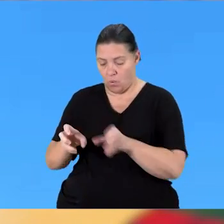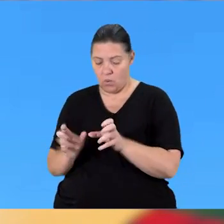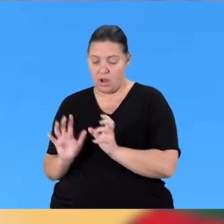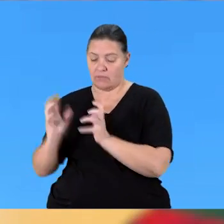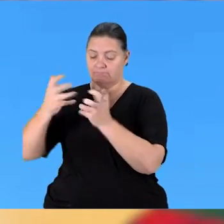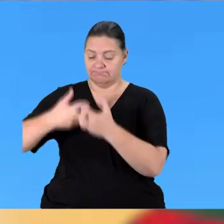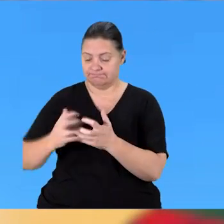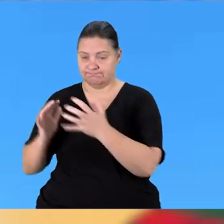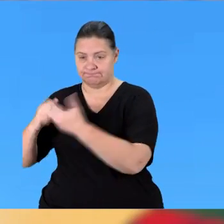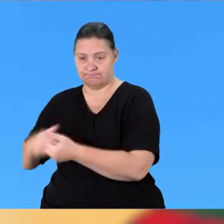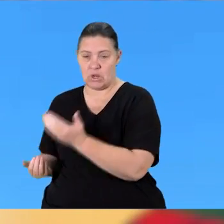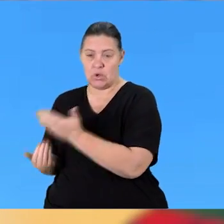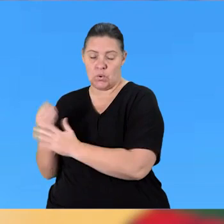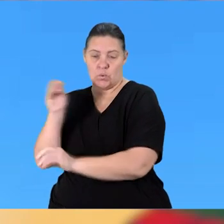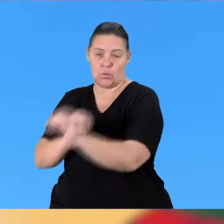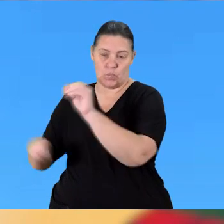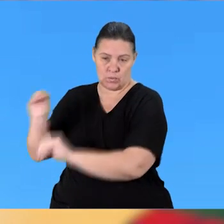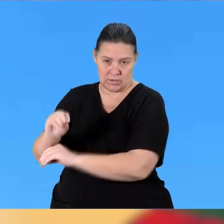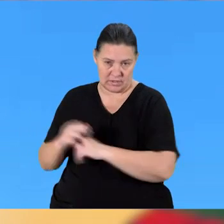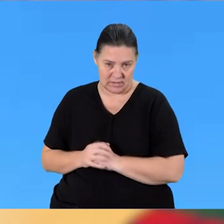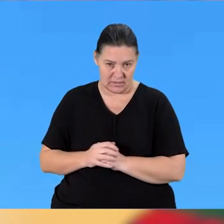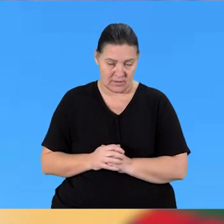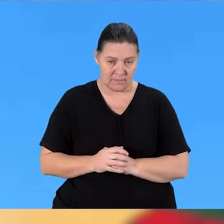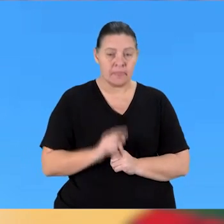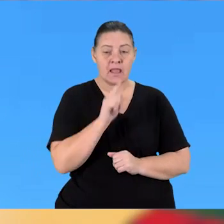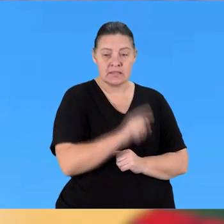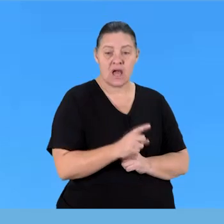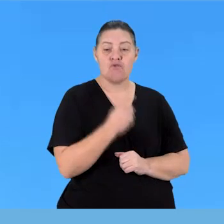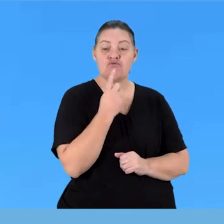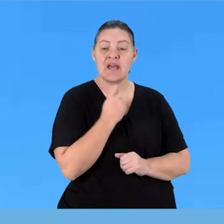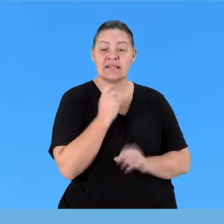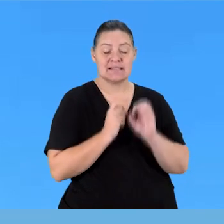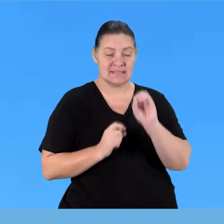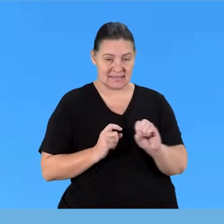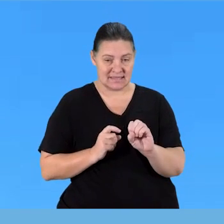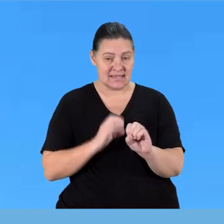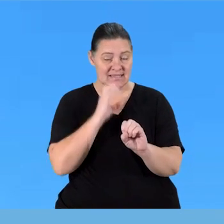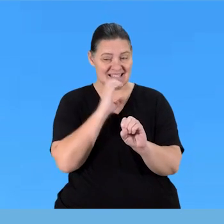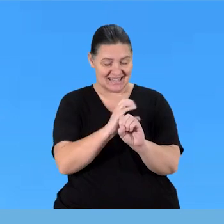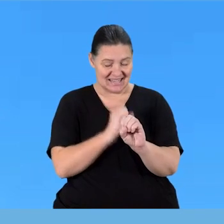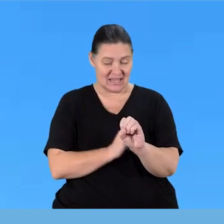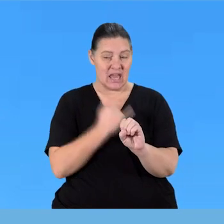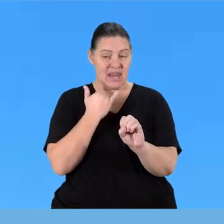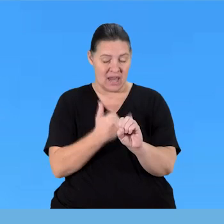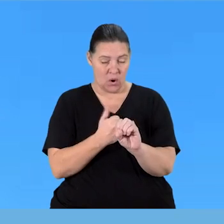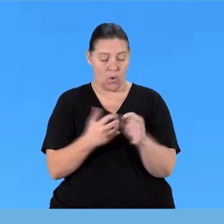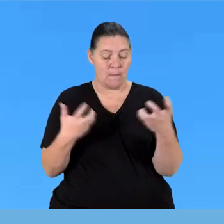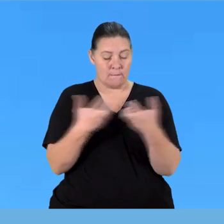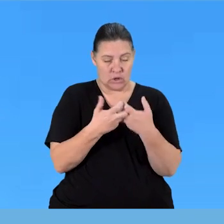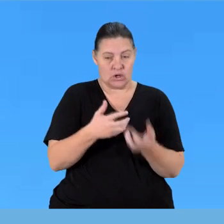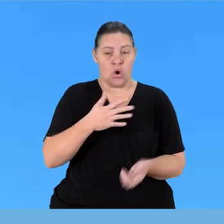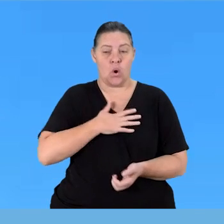the atoms. So now, what's going to happen is that this particular red substance there, being the C, it is now going to